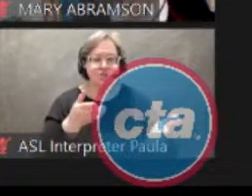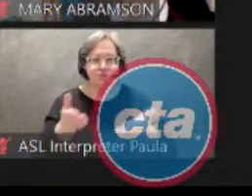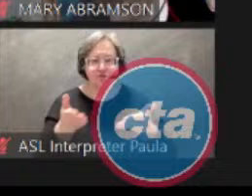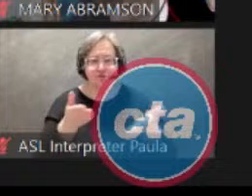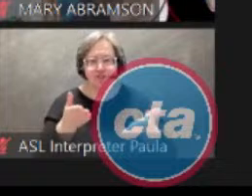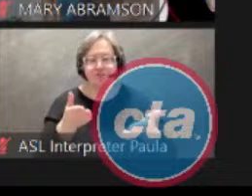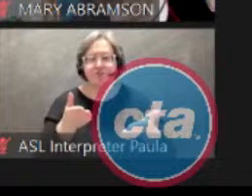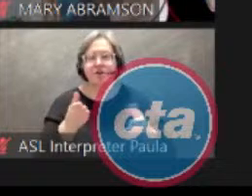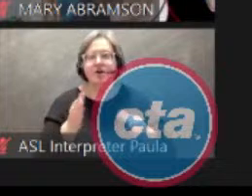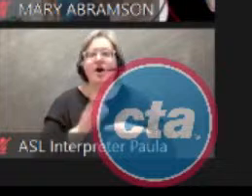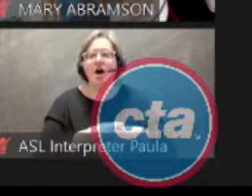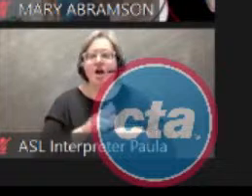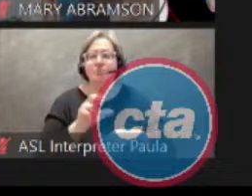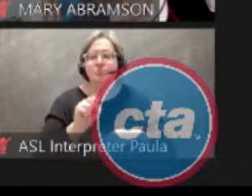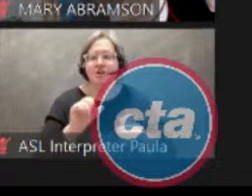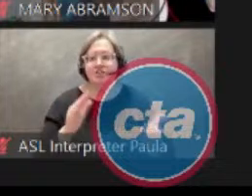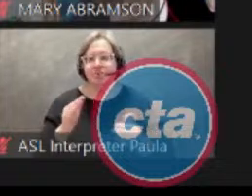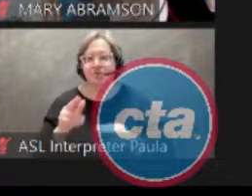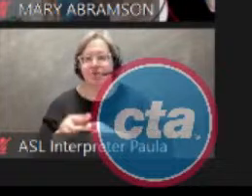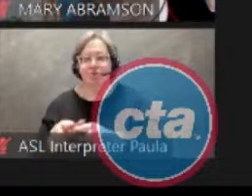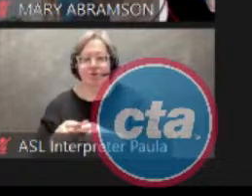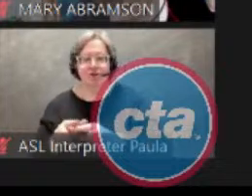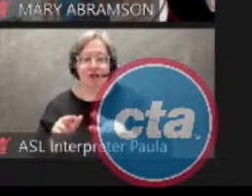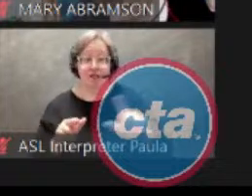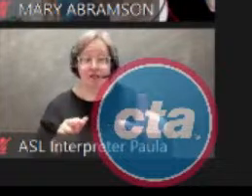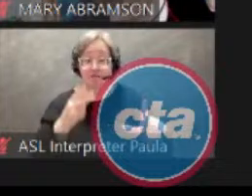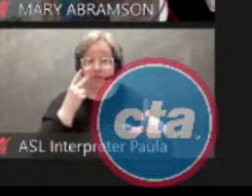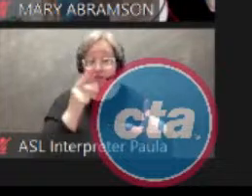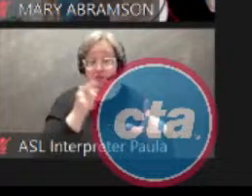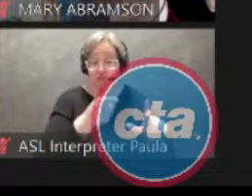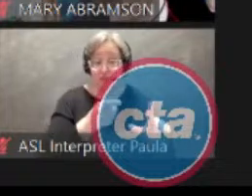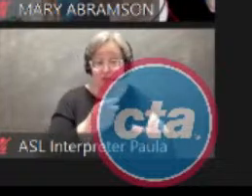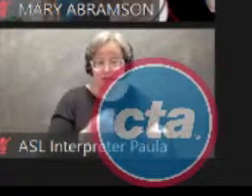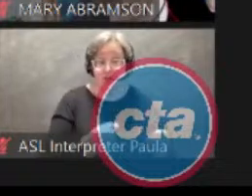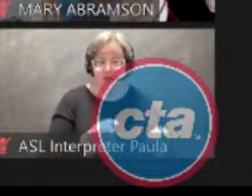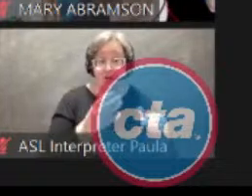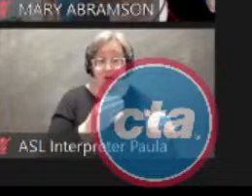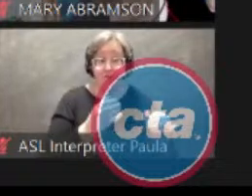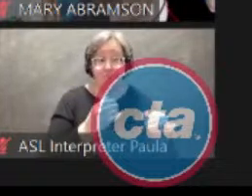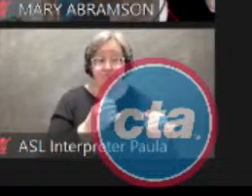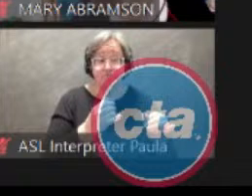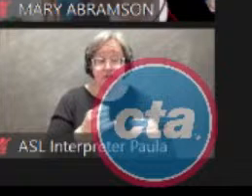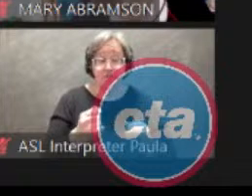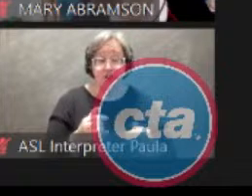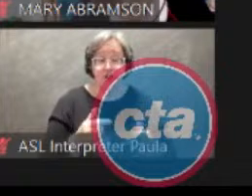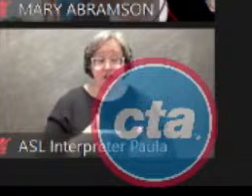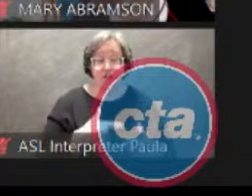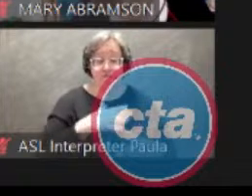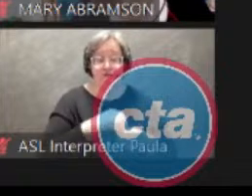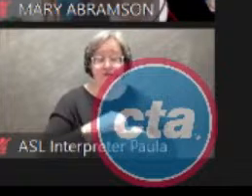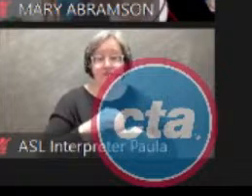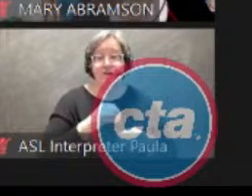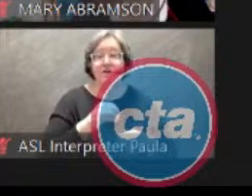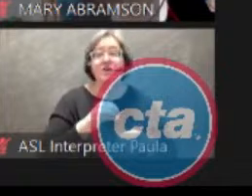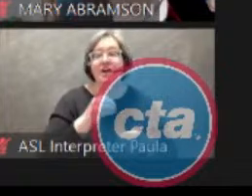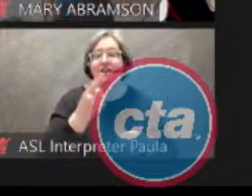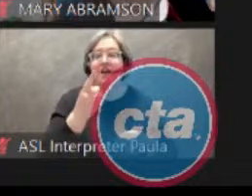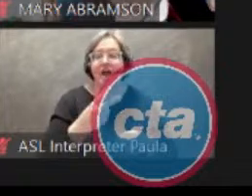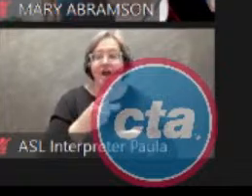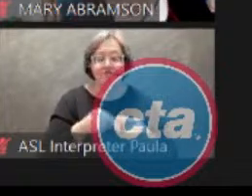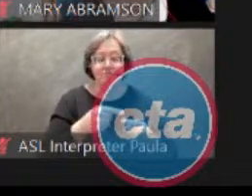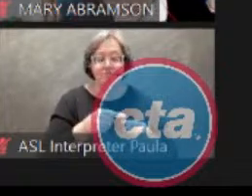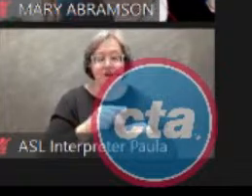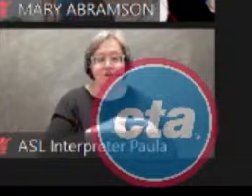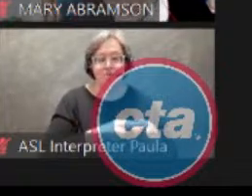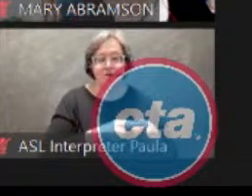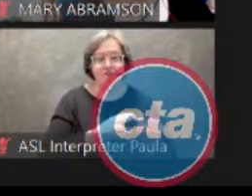on bus than there is on rail. On the left-hand side, you can see the number of individuals that would live within a half mile of rail, where when you